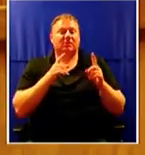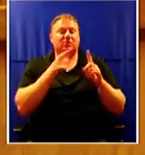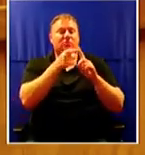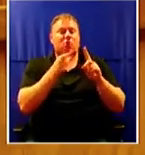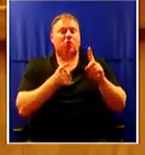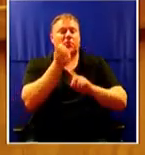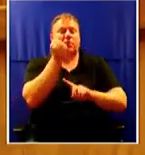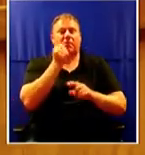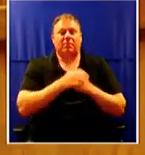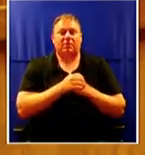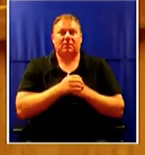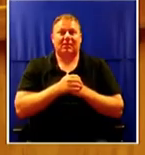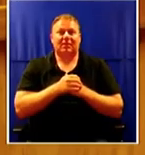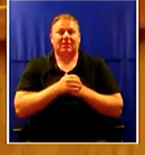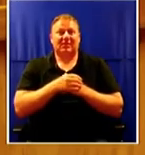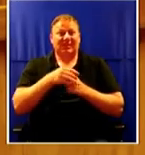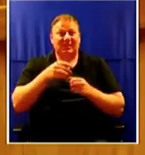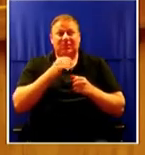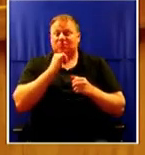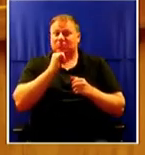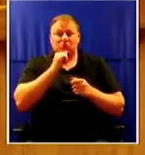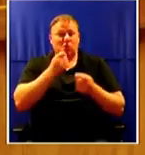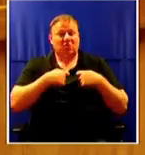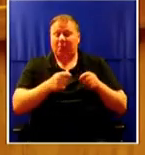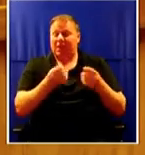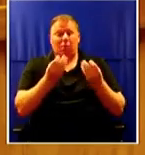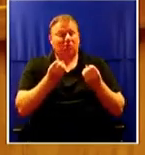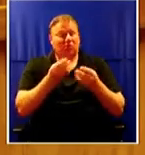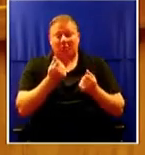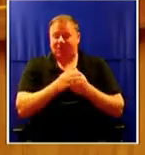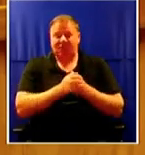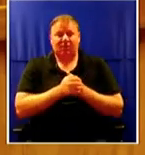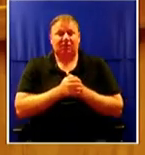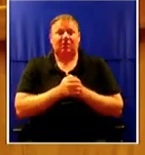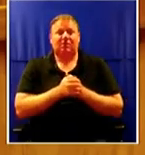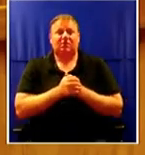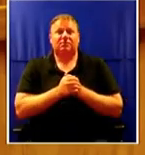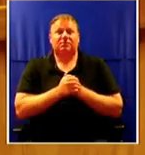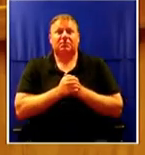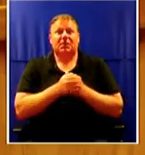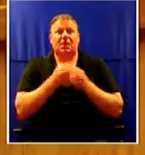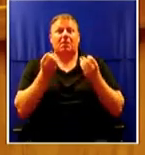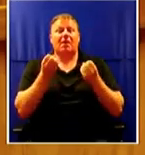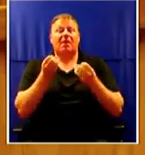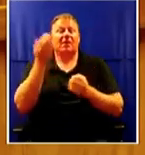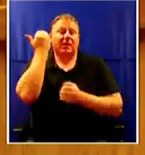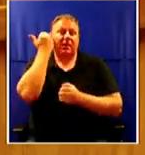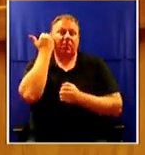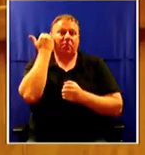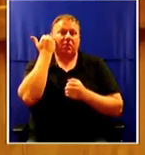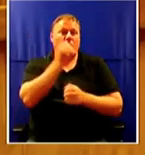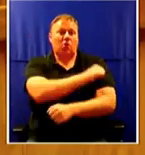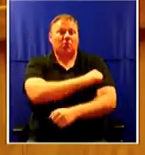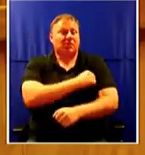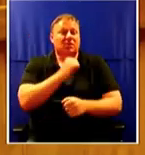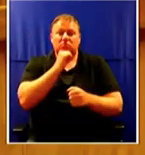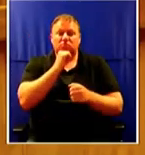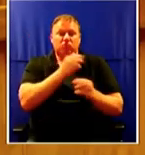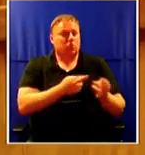of a health crisis, with many state hospitals being under-resourced and understaffed. This